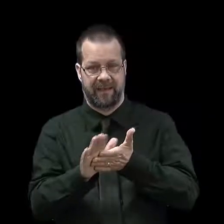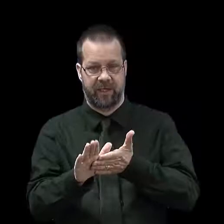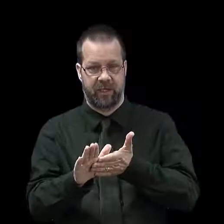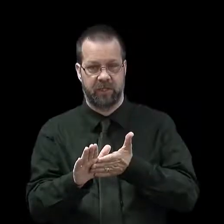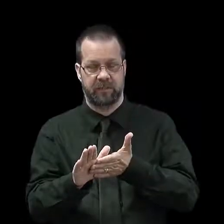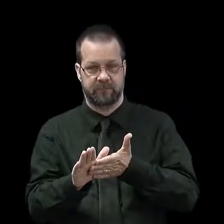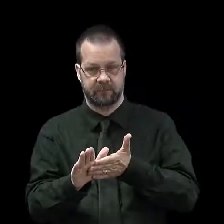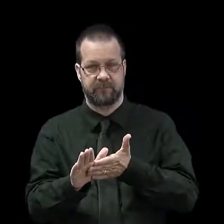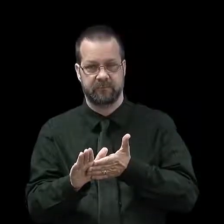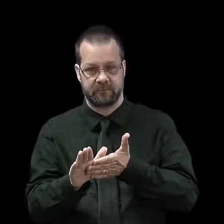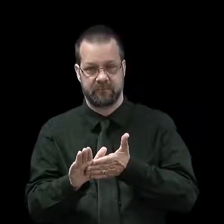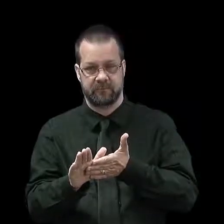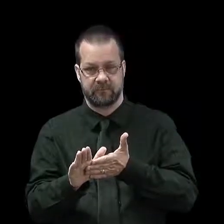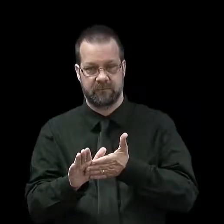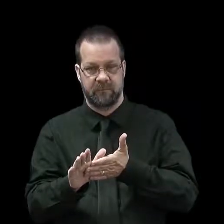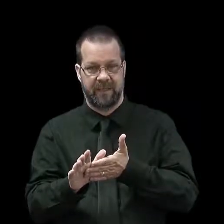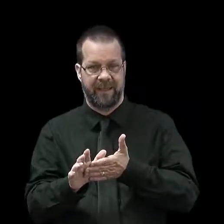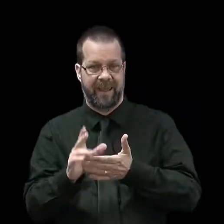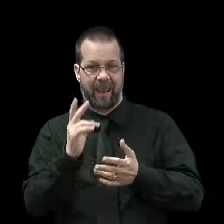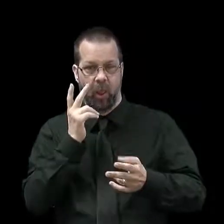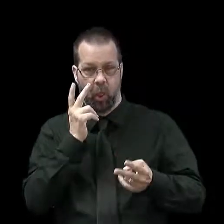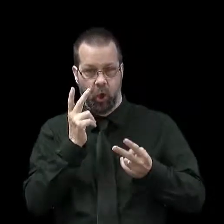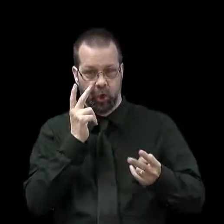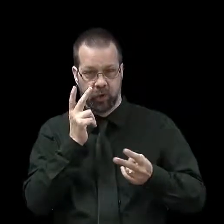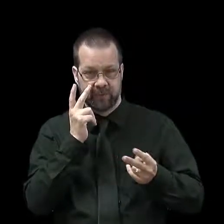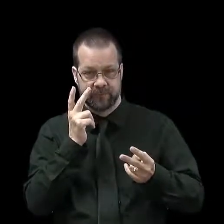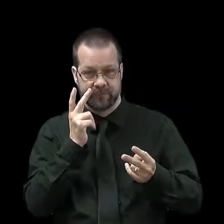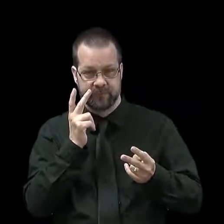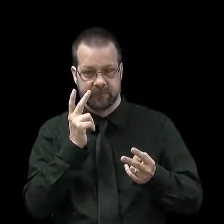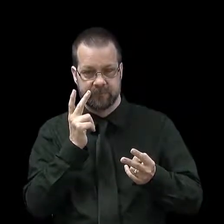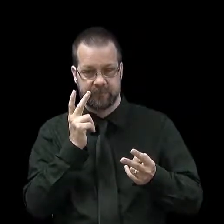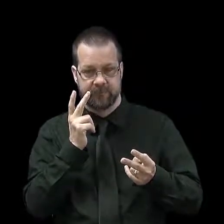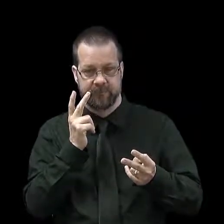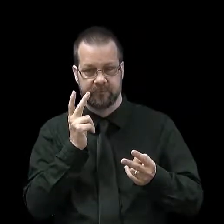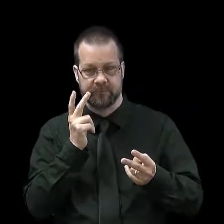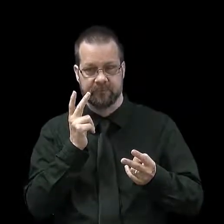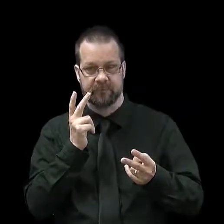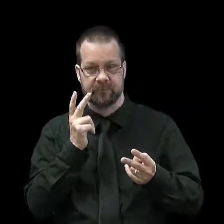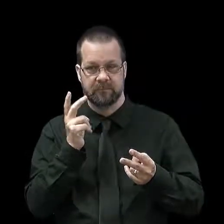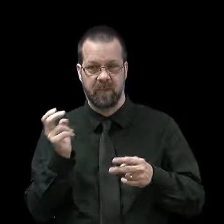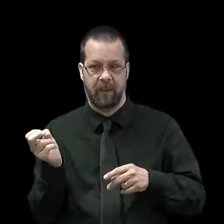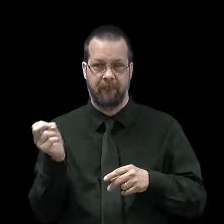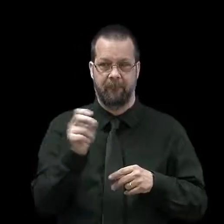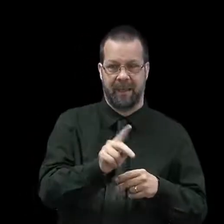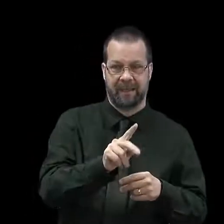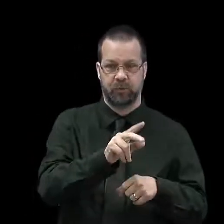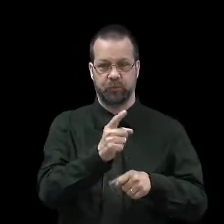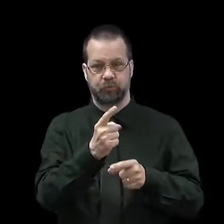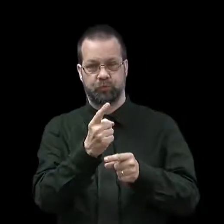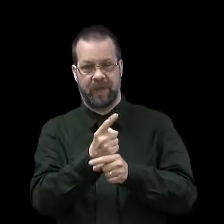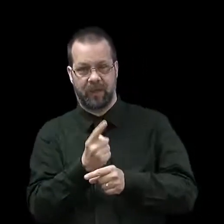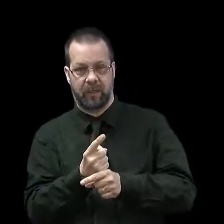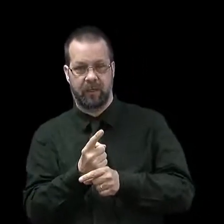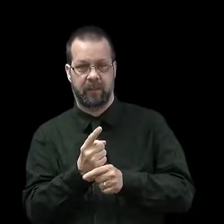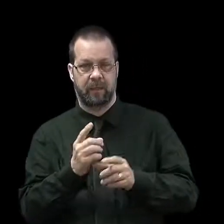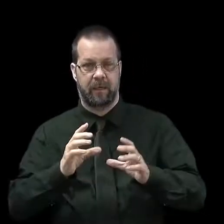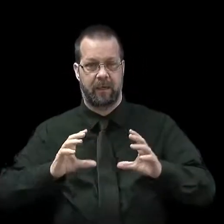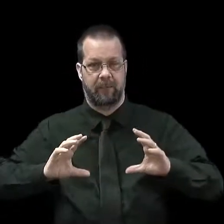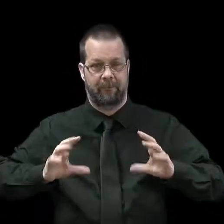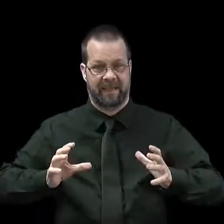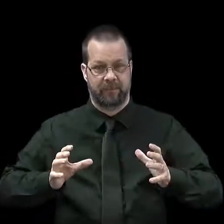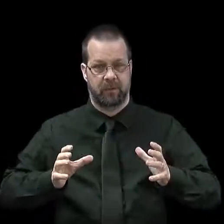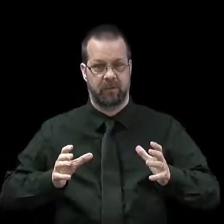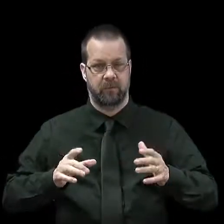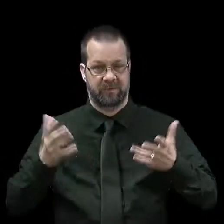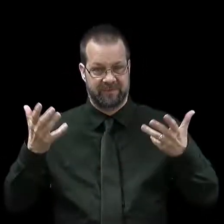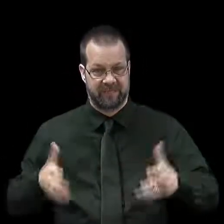effects, which you can also find in looks, just so that it goes back to our regular basketball when we are